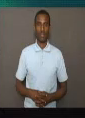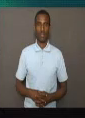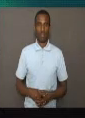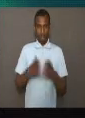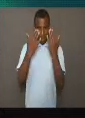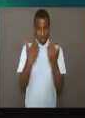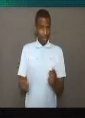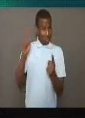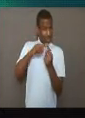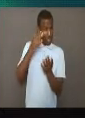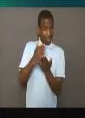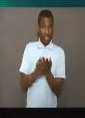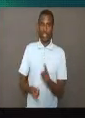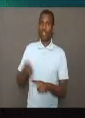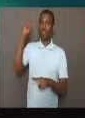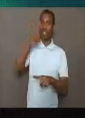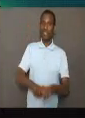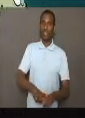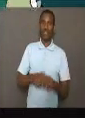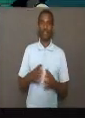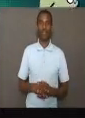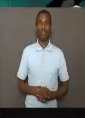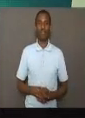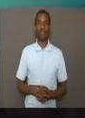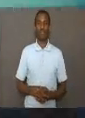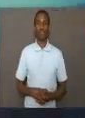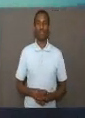Let's get back to our lesson.